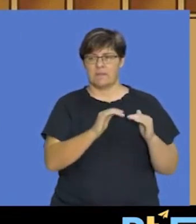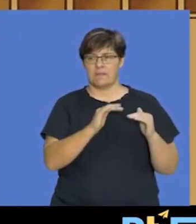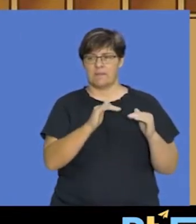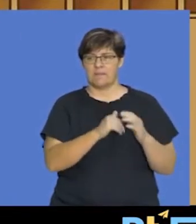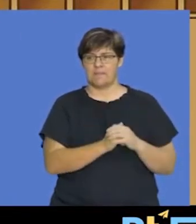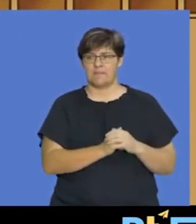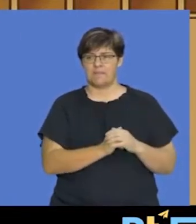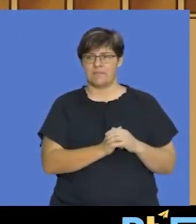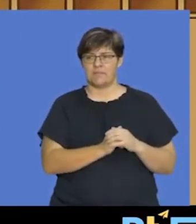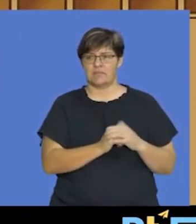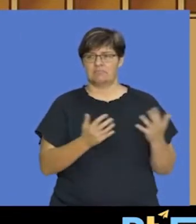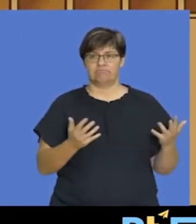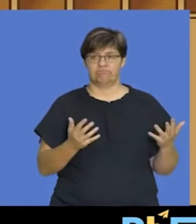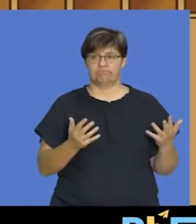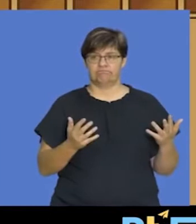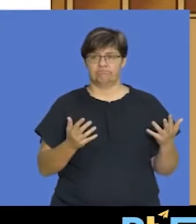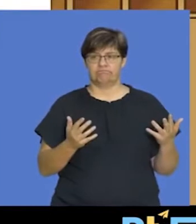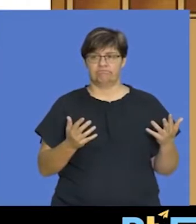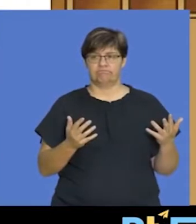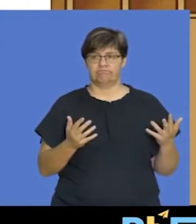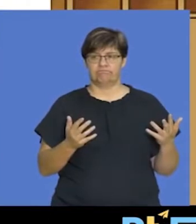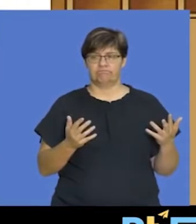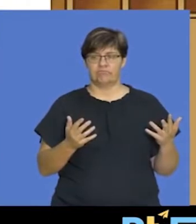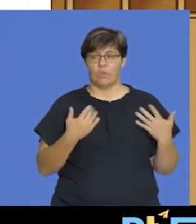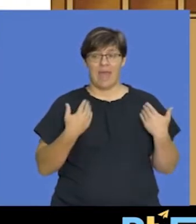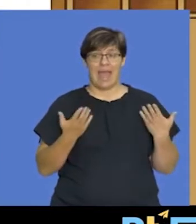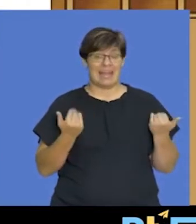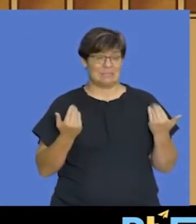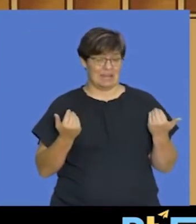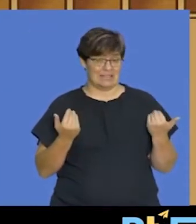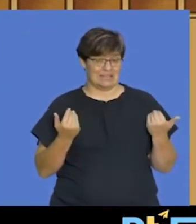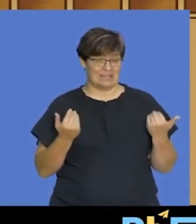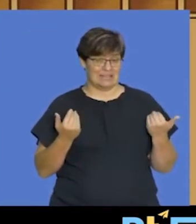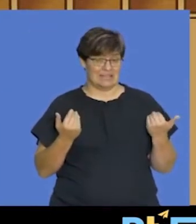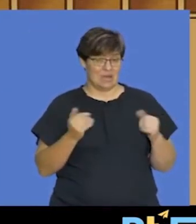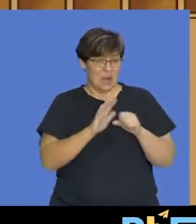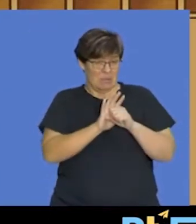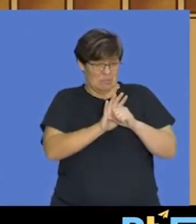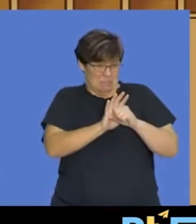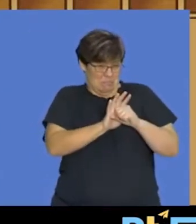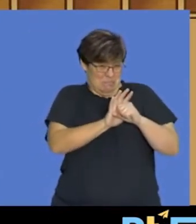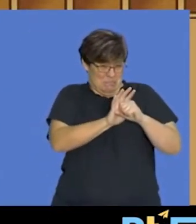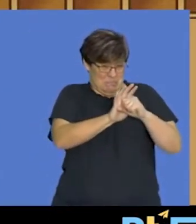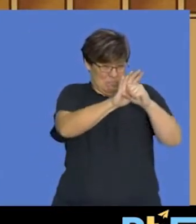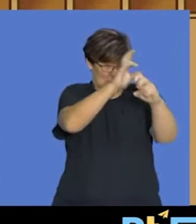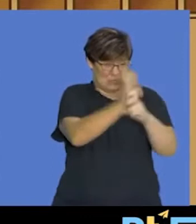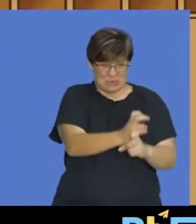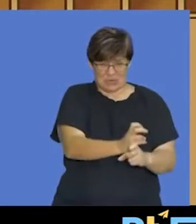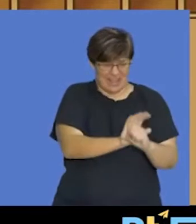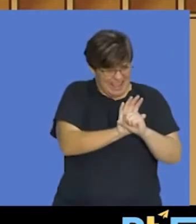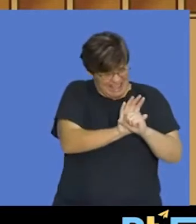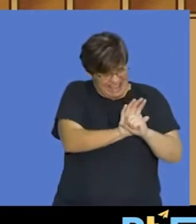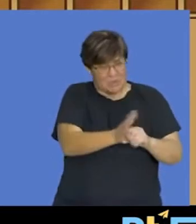we go. Oh boy. We expect to have to push a lot harder.